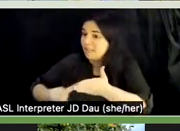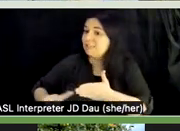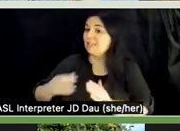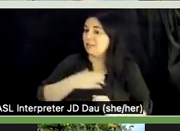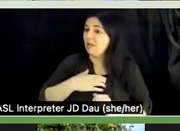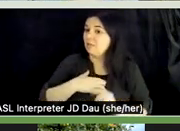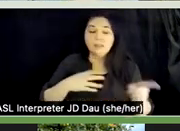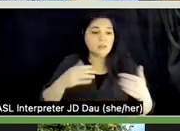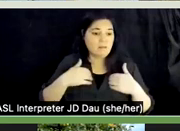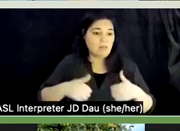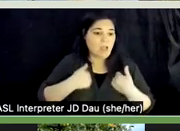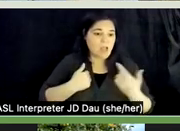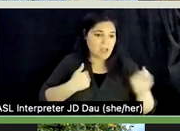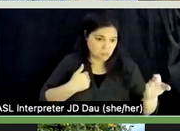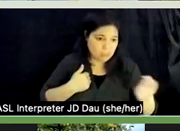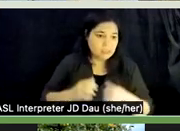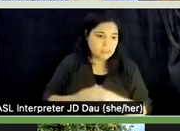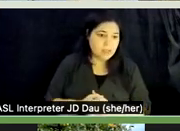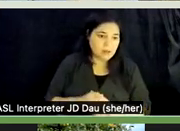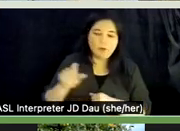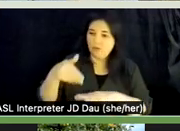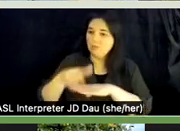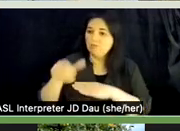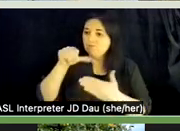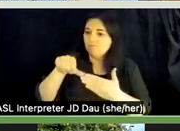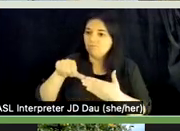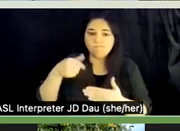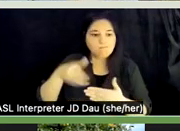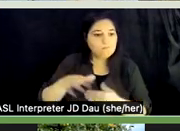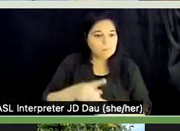address on the slide here where you can send that to.